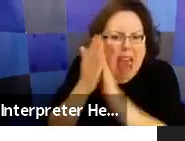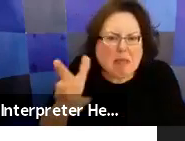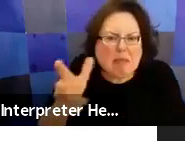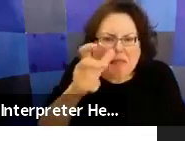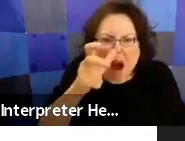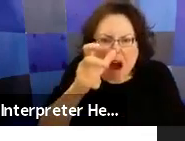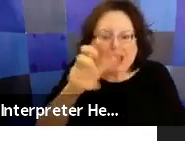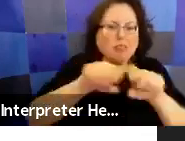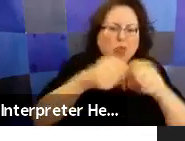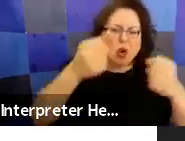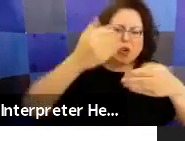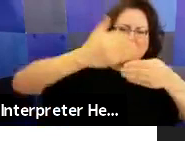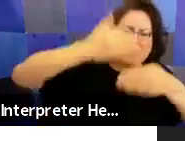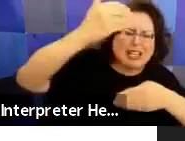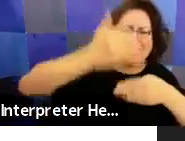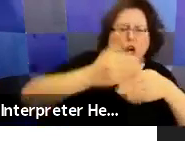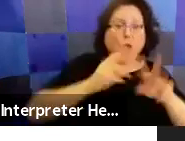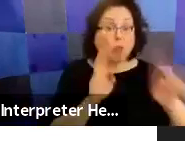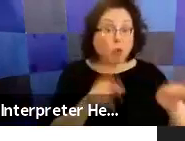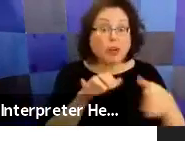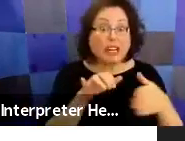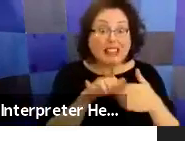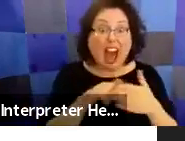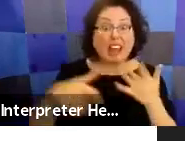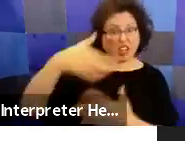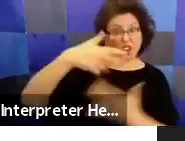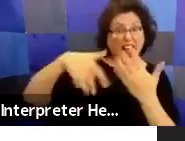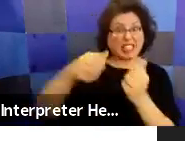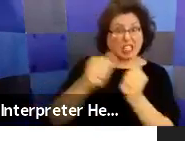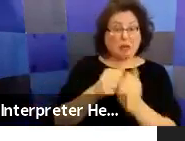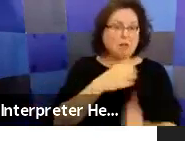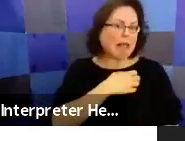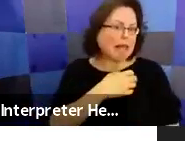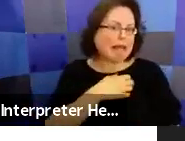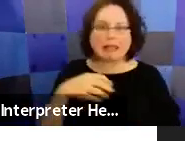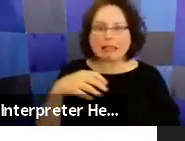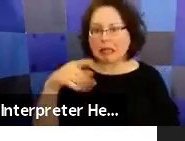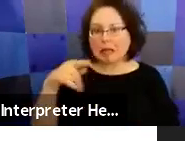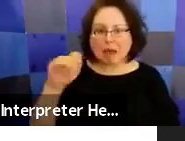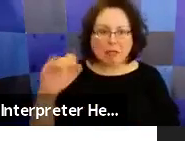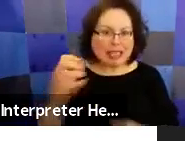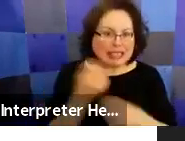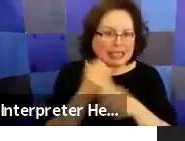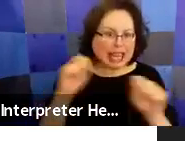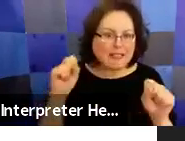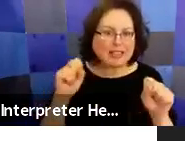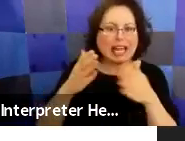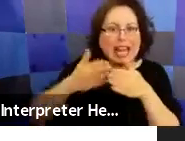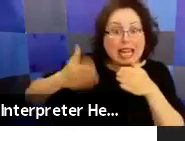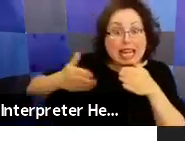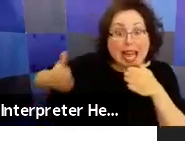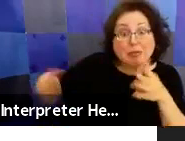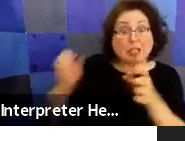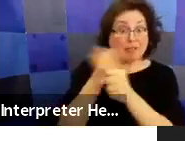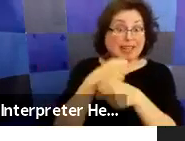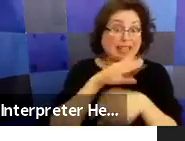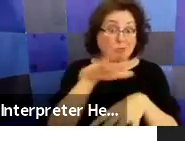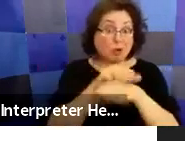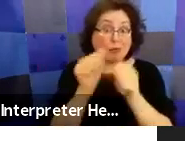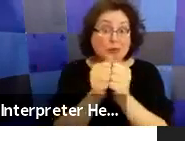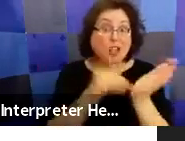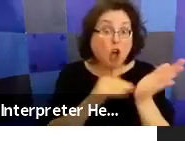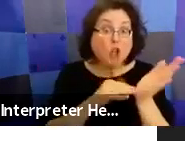windows, being able to interact with public safety or neighbors, making appointments with doctors, going to